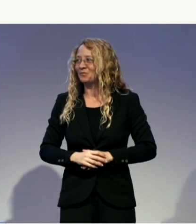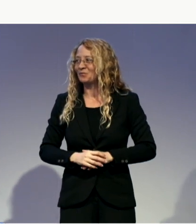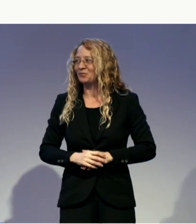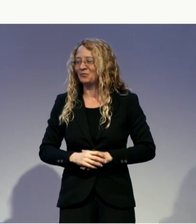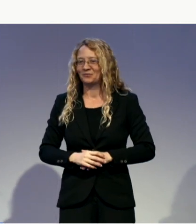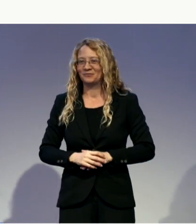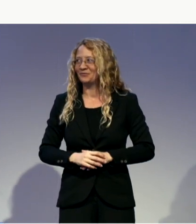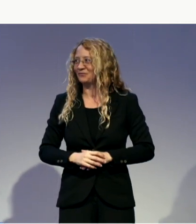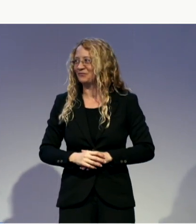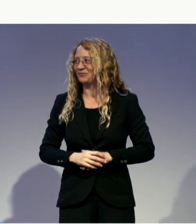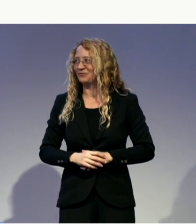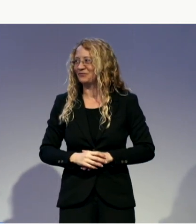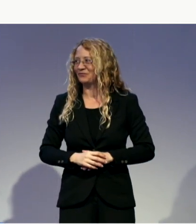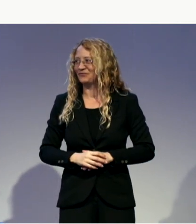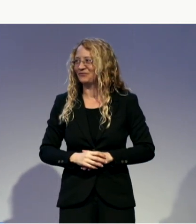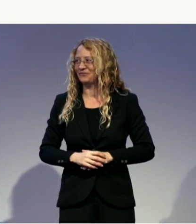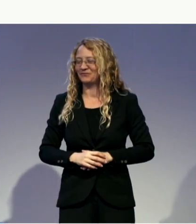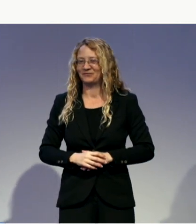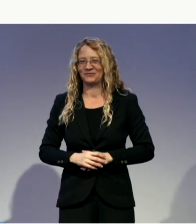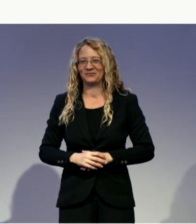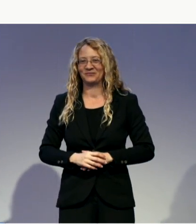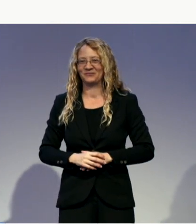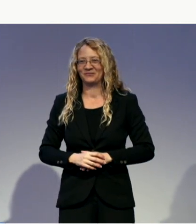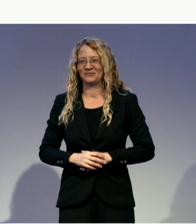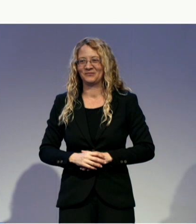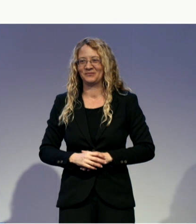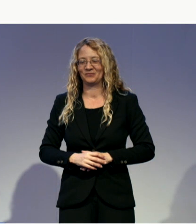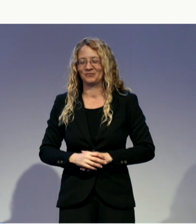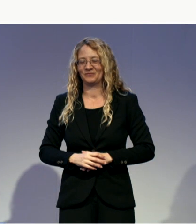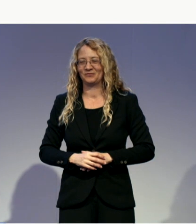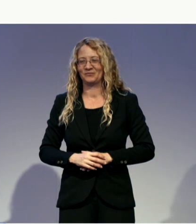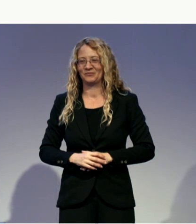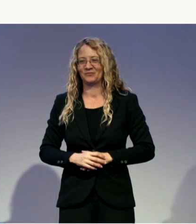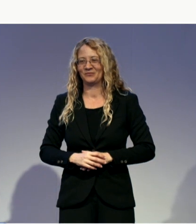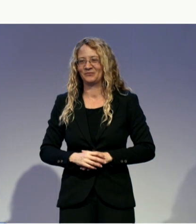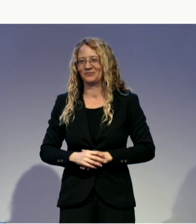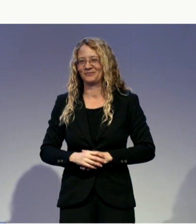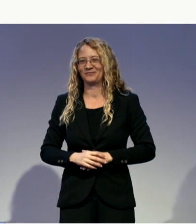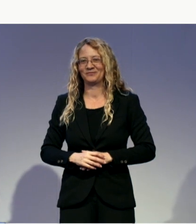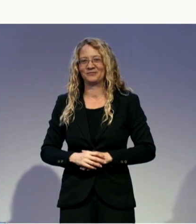Front. How do you think?